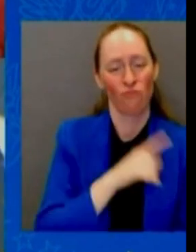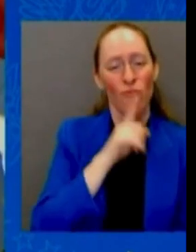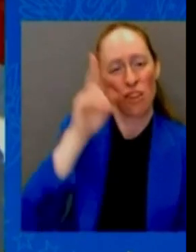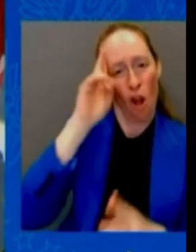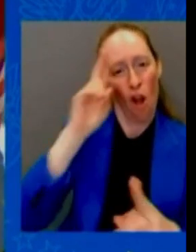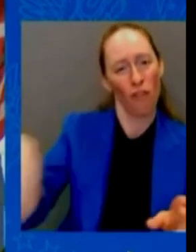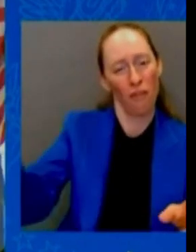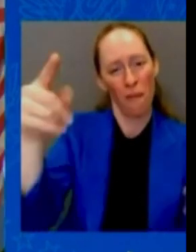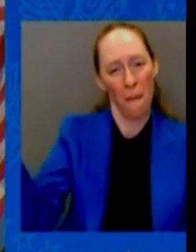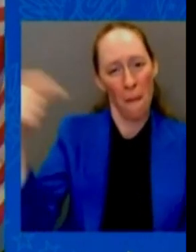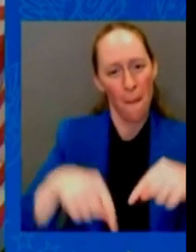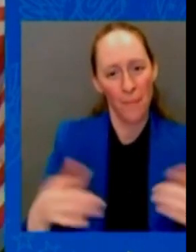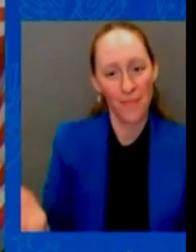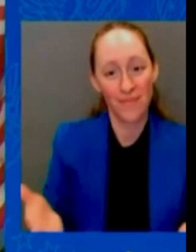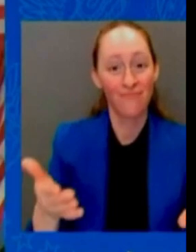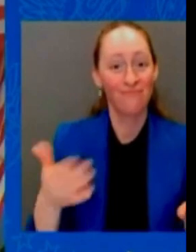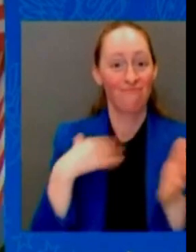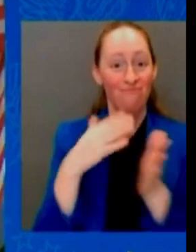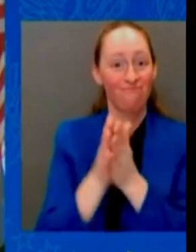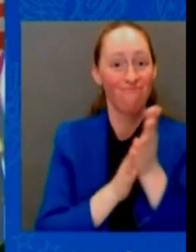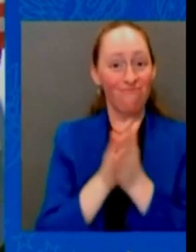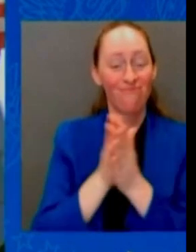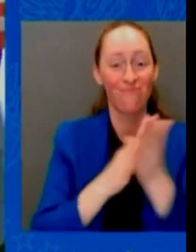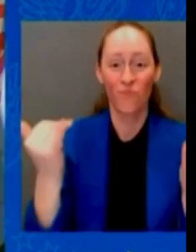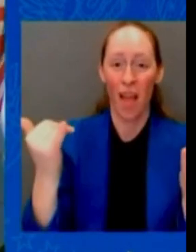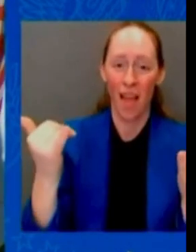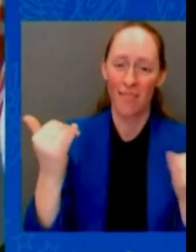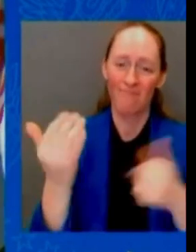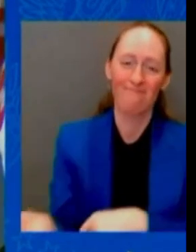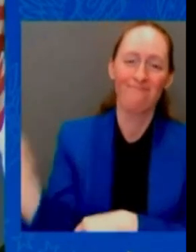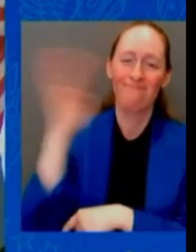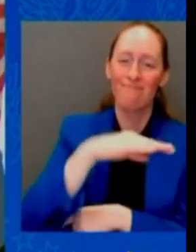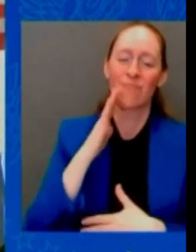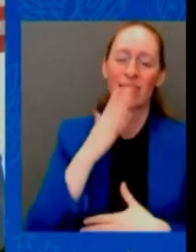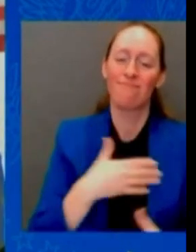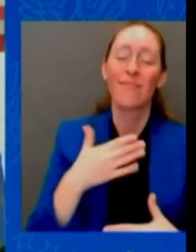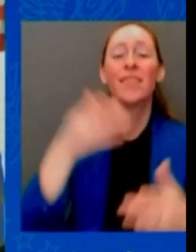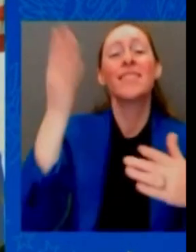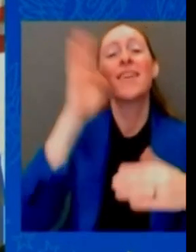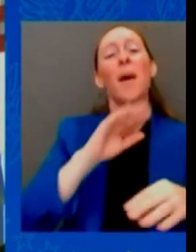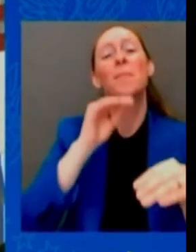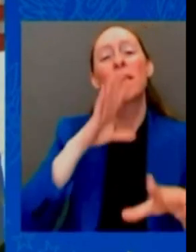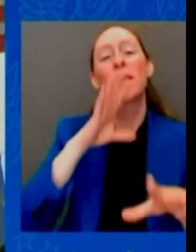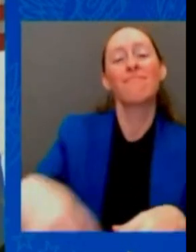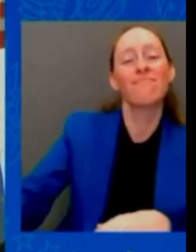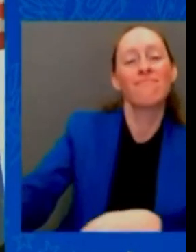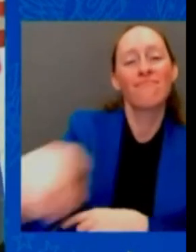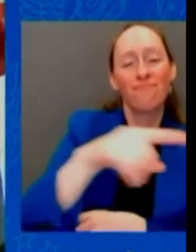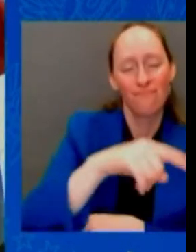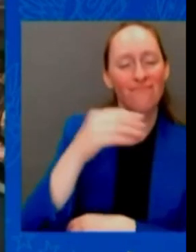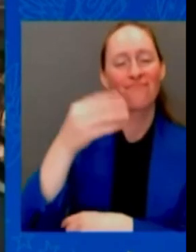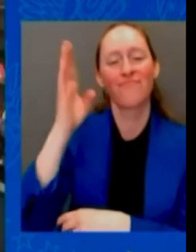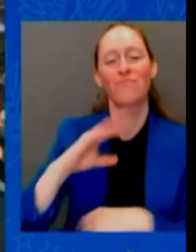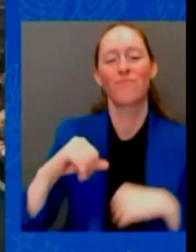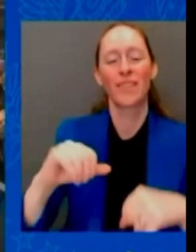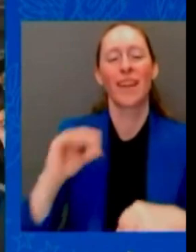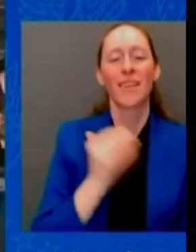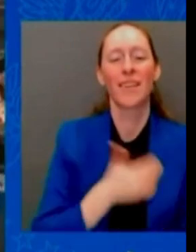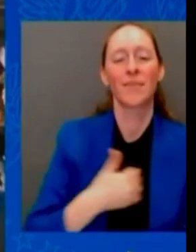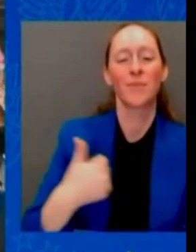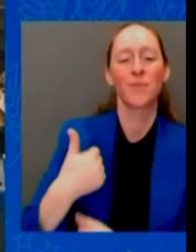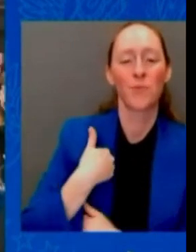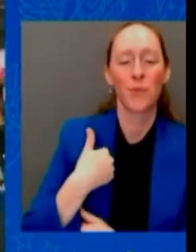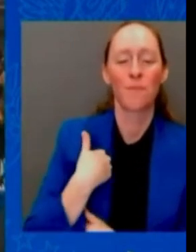our nations, and may God protect our troops. Mr. President. Ami indéfectible dans les moments de triomphe et d'épreuve,